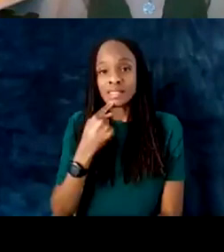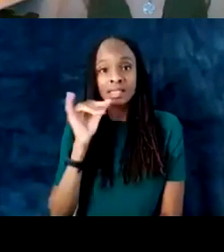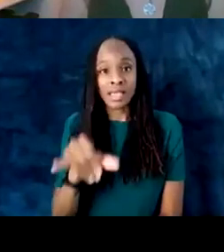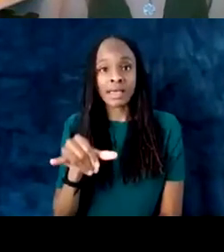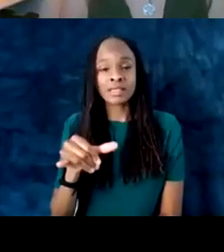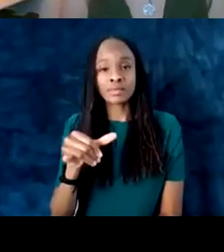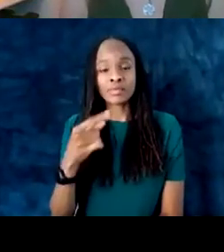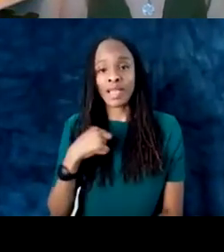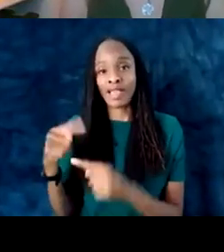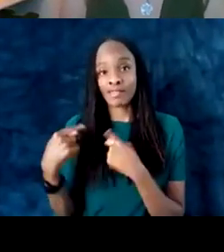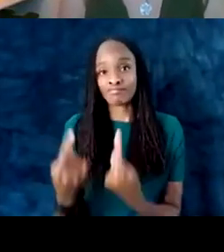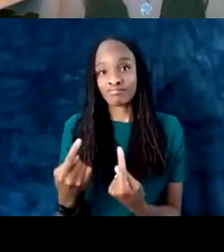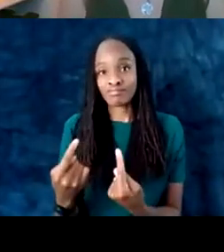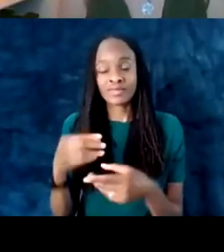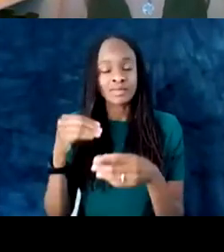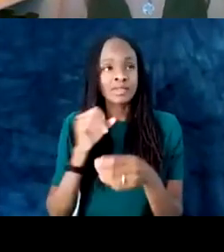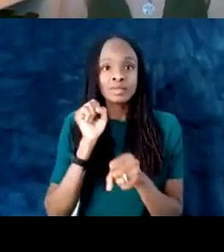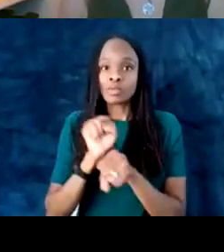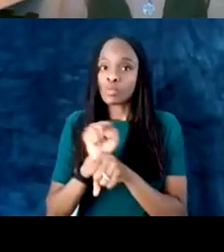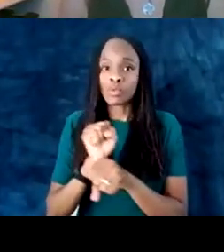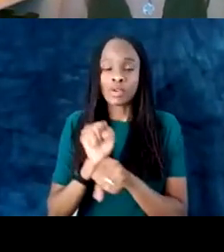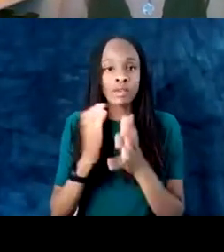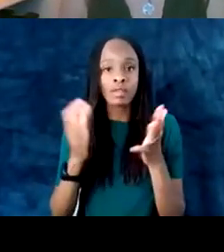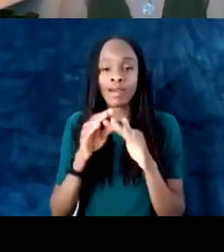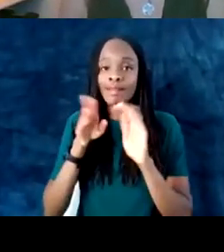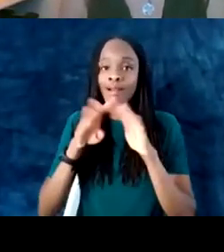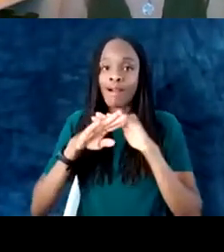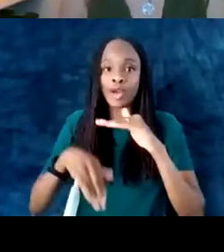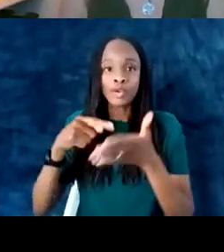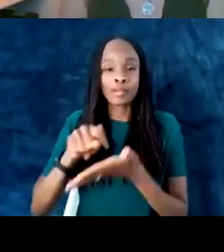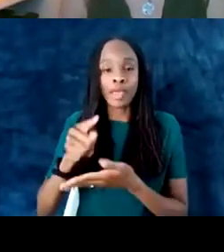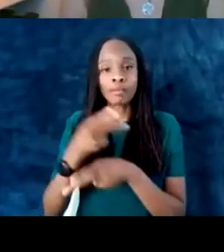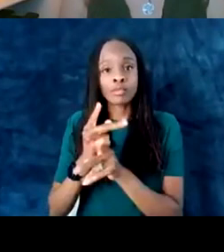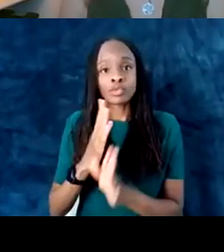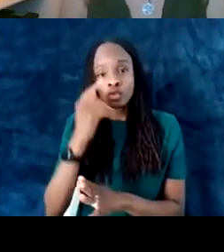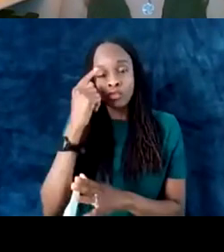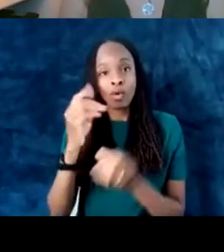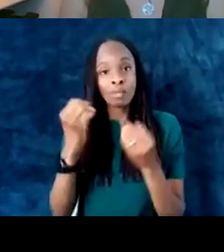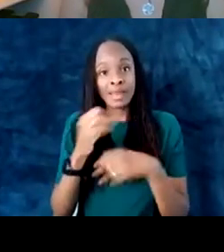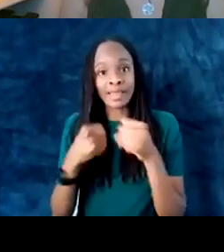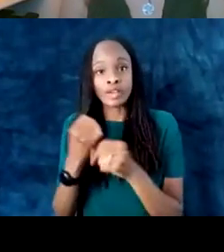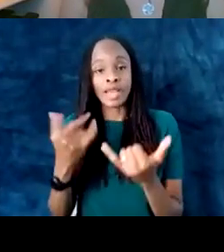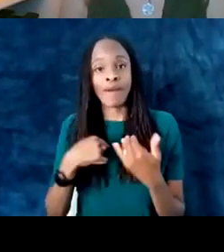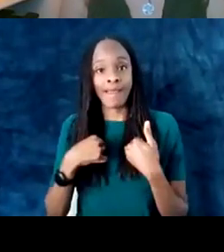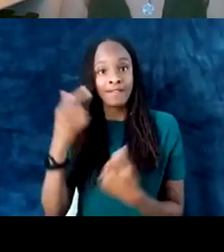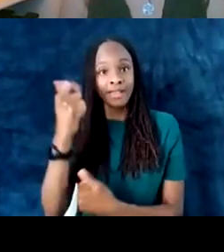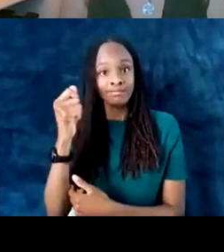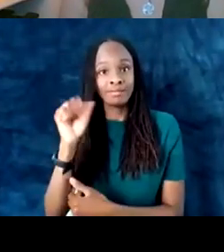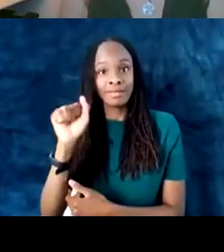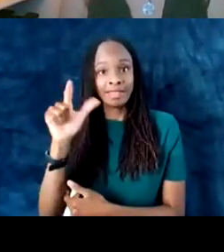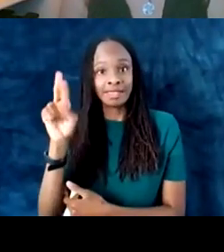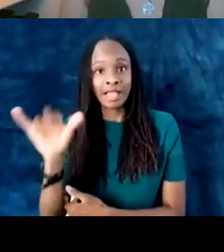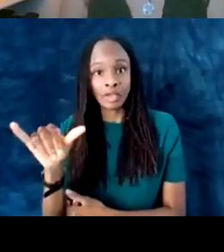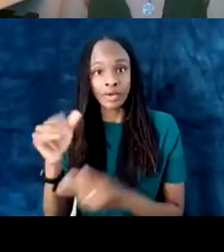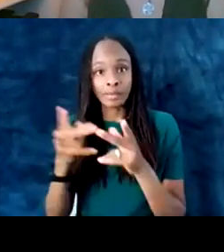I have been an in the trenches, underpaid documentary producer for years. I'm now in a salaried position. My understanding is that all of us on the